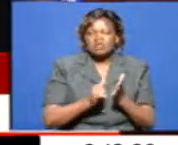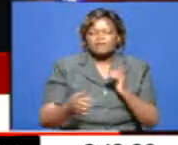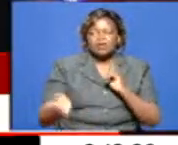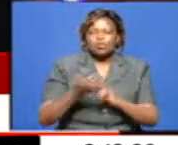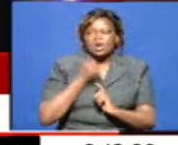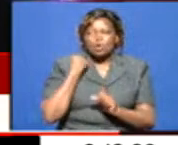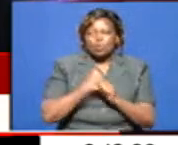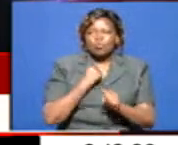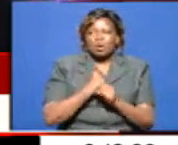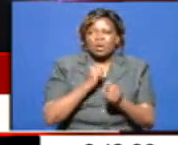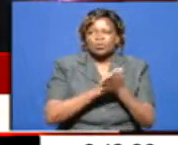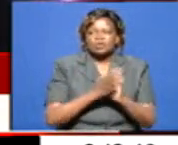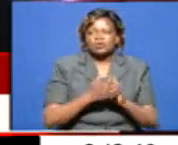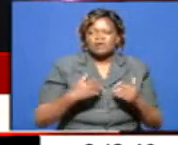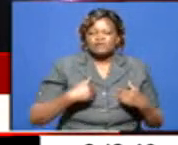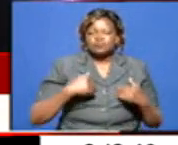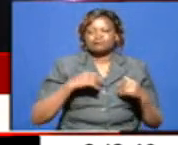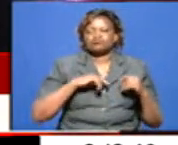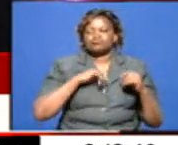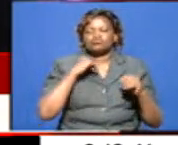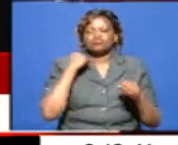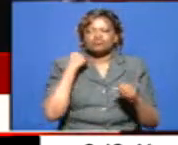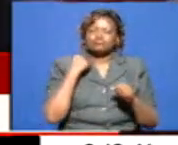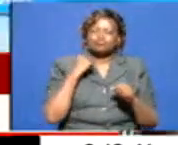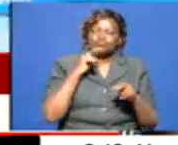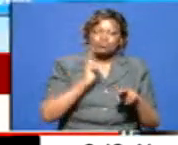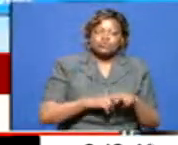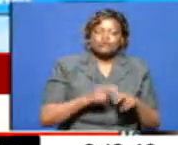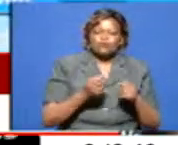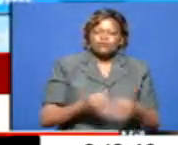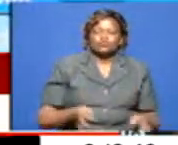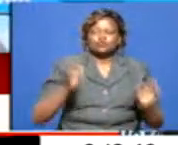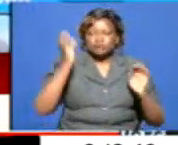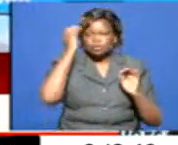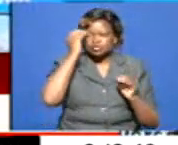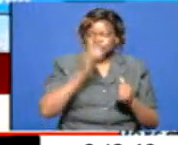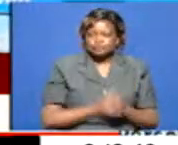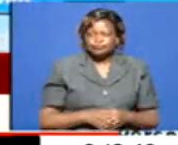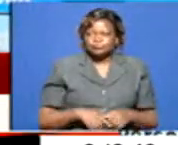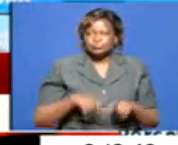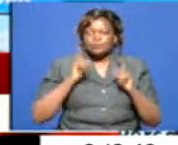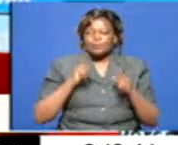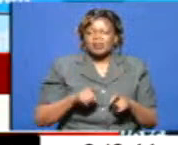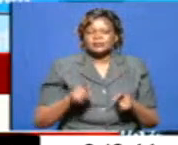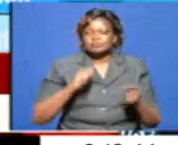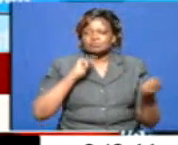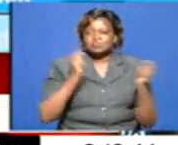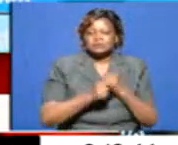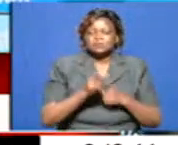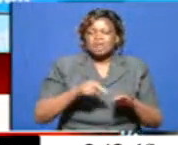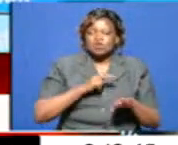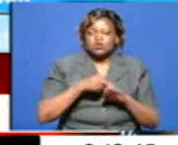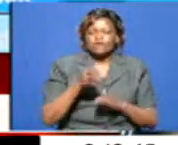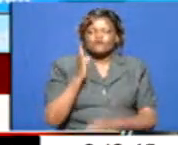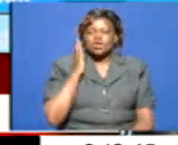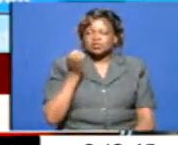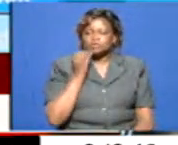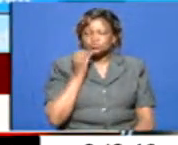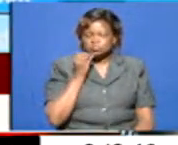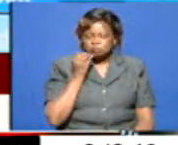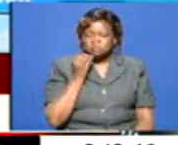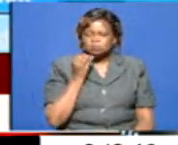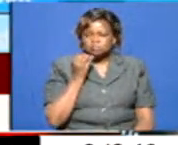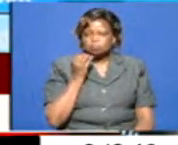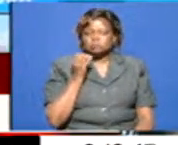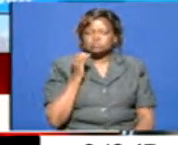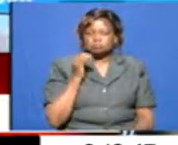and without having to seek formal education. It's going to be a game changer in the national food security systems, in the sense that